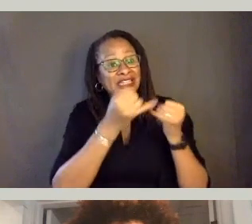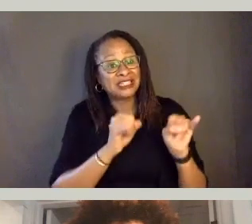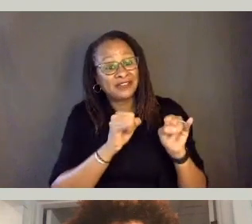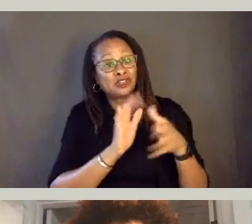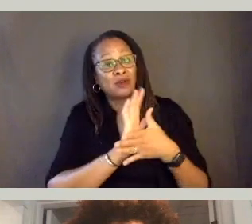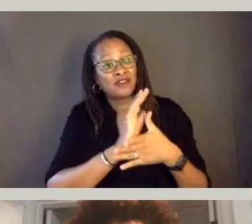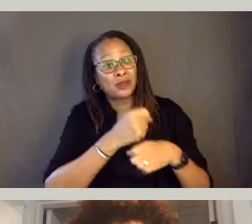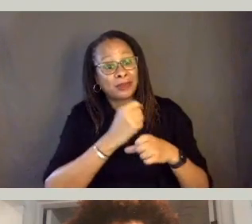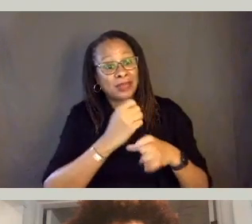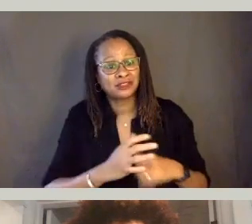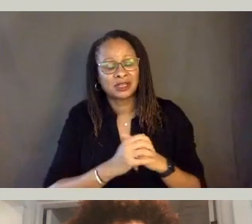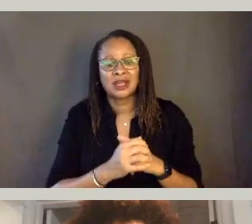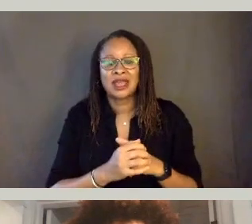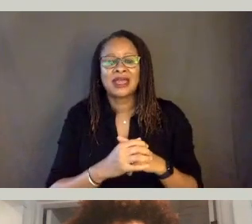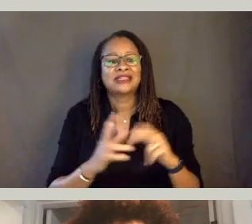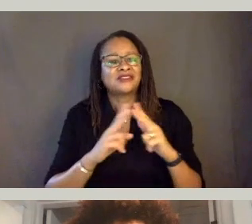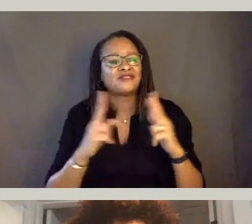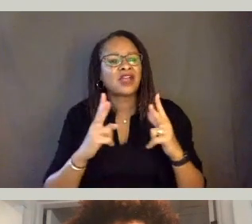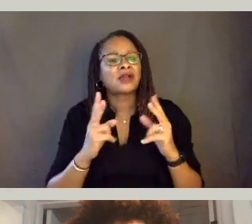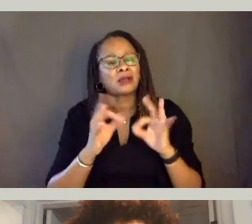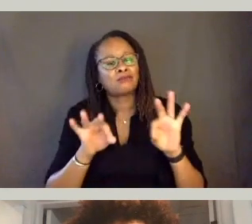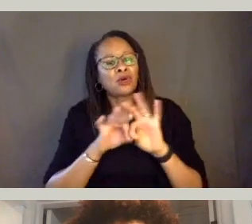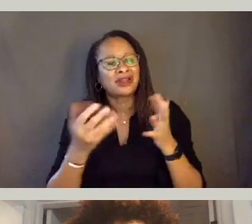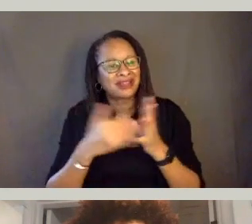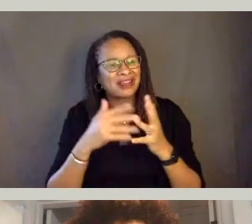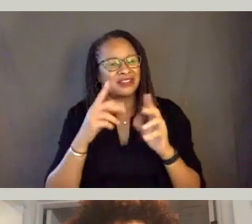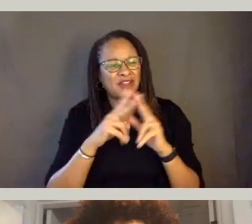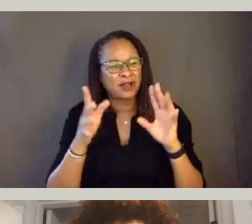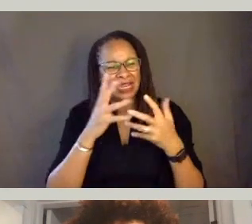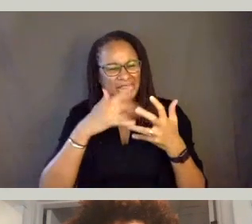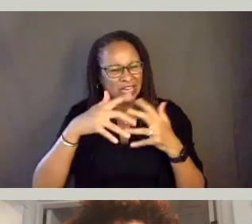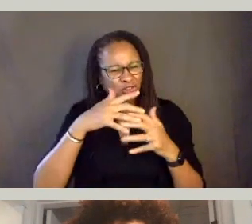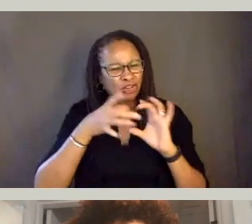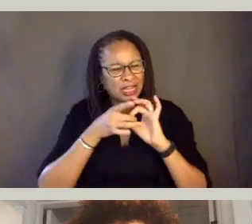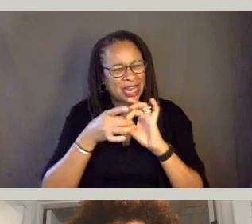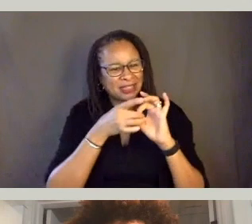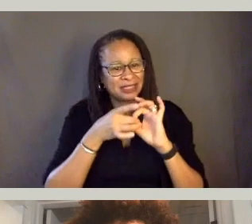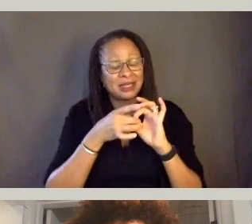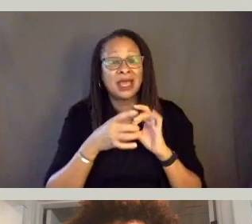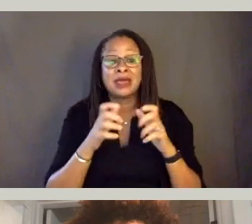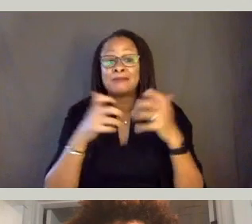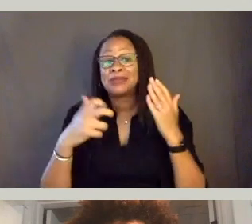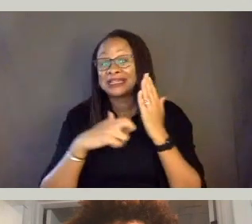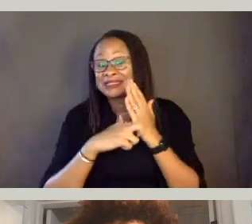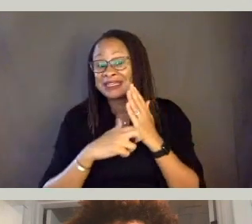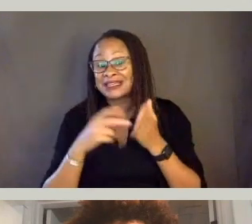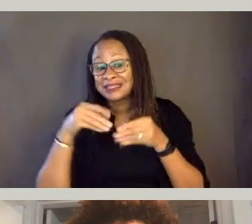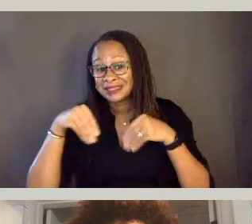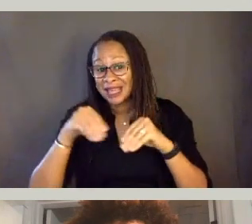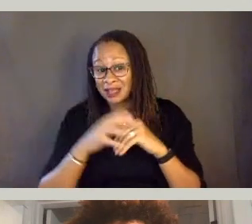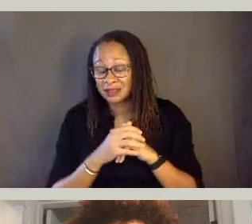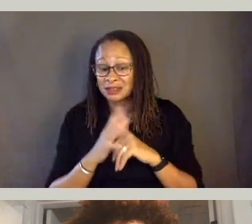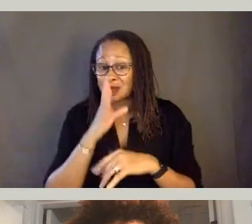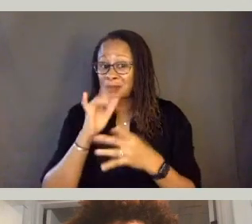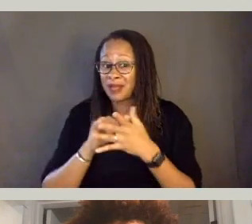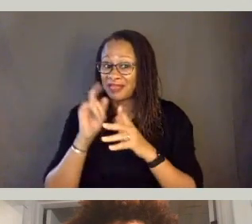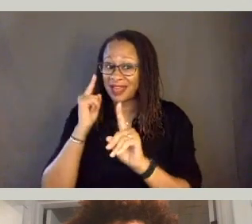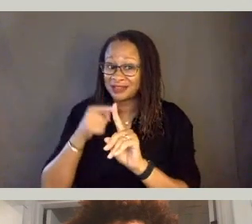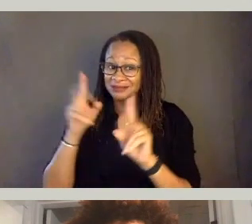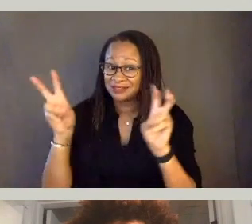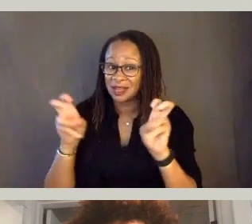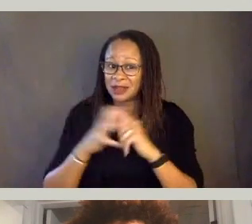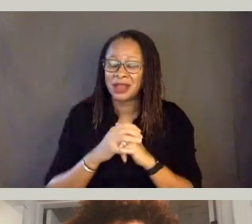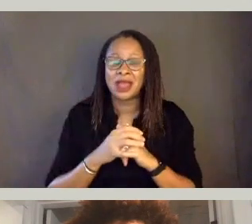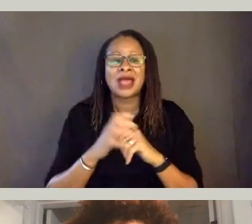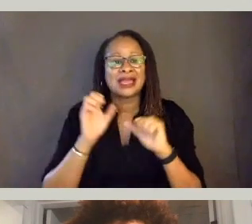talked about, they're both very important and interconnected. And, you know, regarding big ticket sales, I think that, you know, to the extent that they distort the market and make it harder for